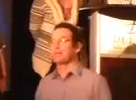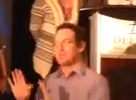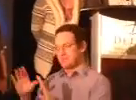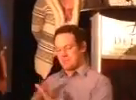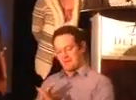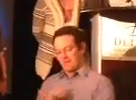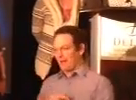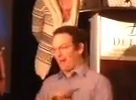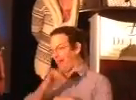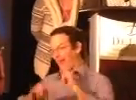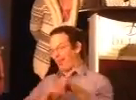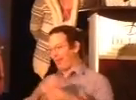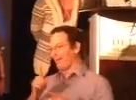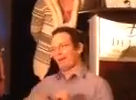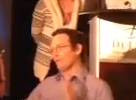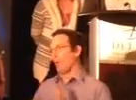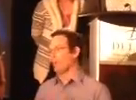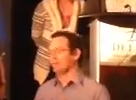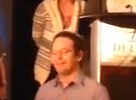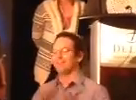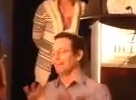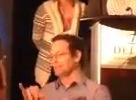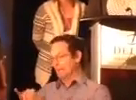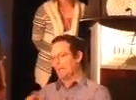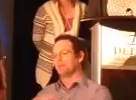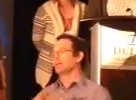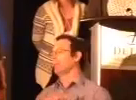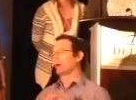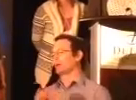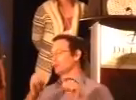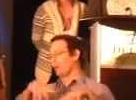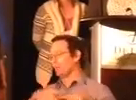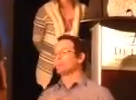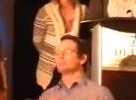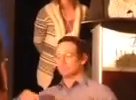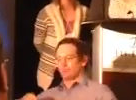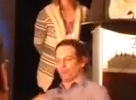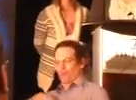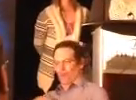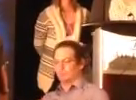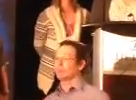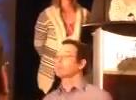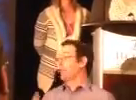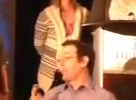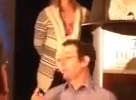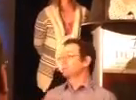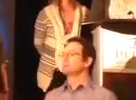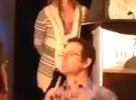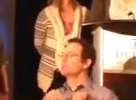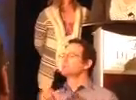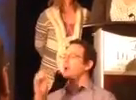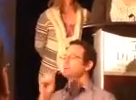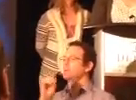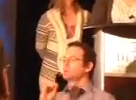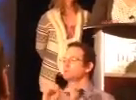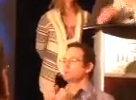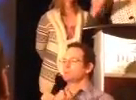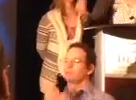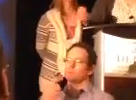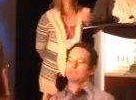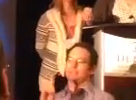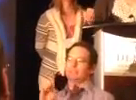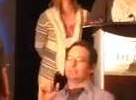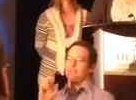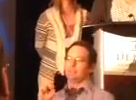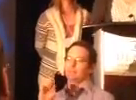to some more local conferences, and last year we went to the Ontario Association of Deans of Education conference and presented with